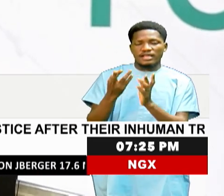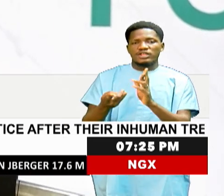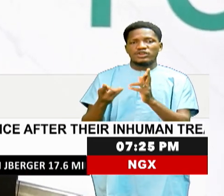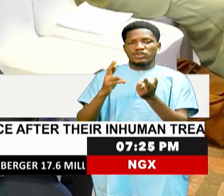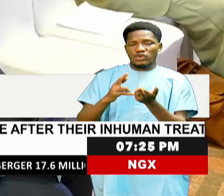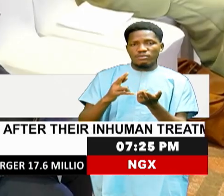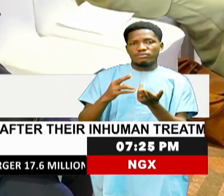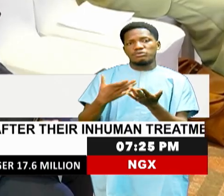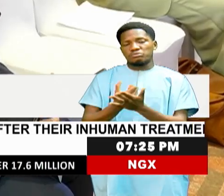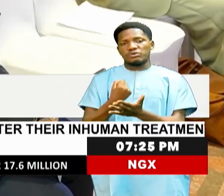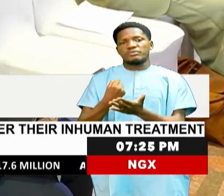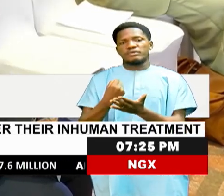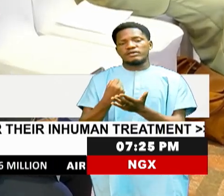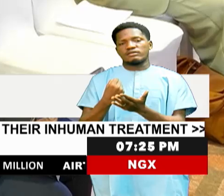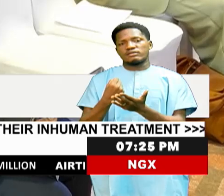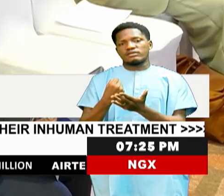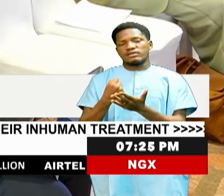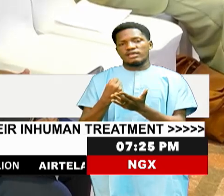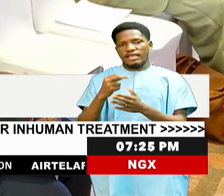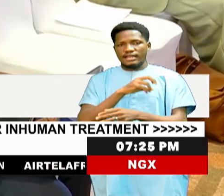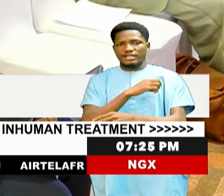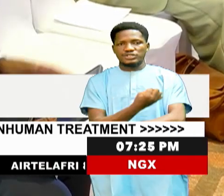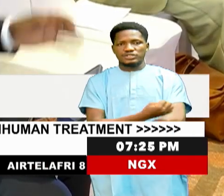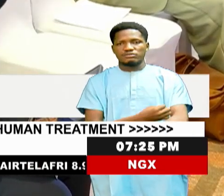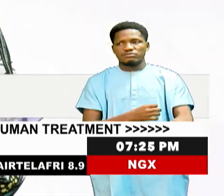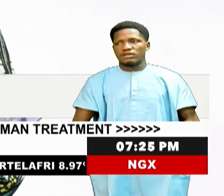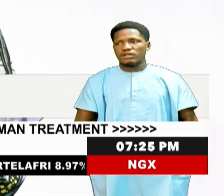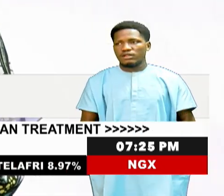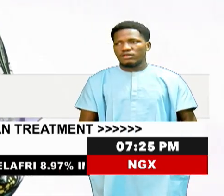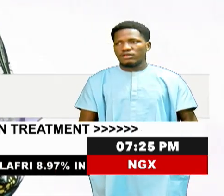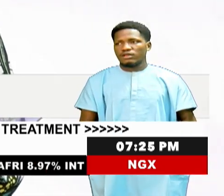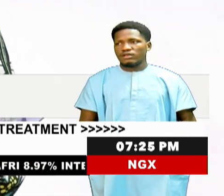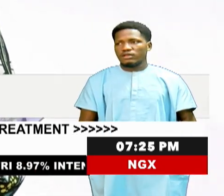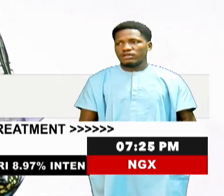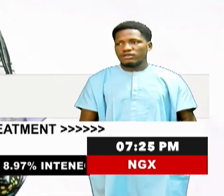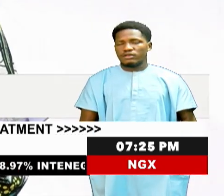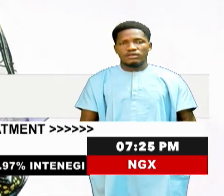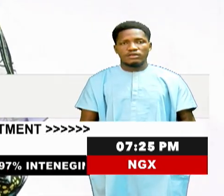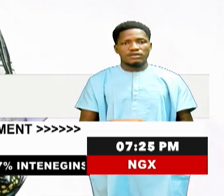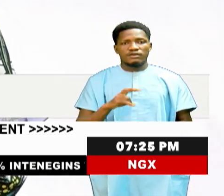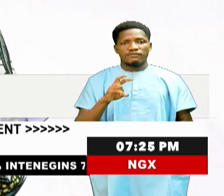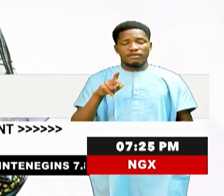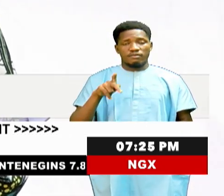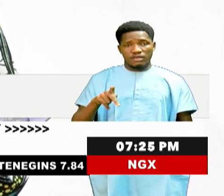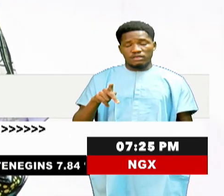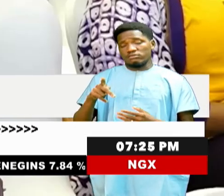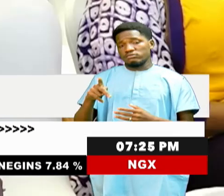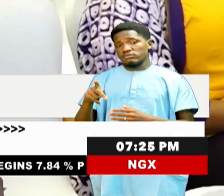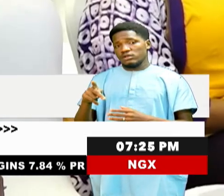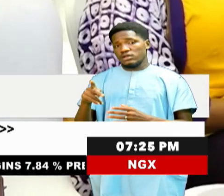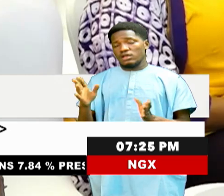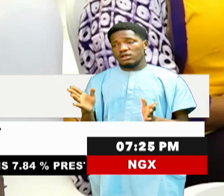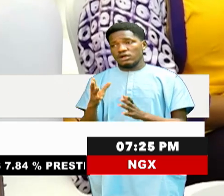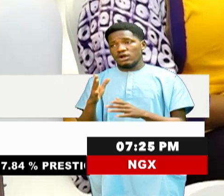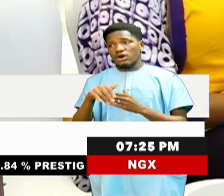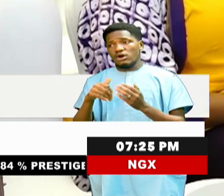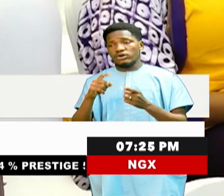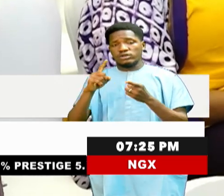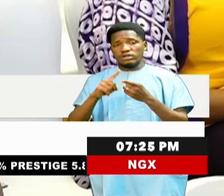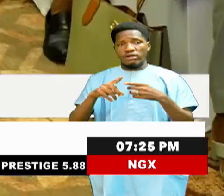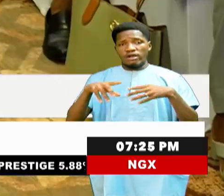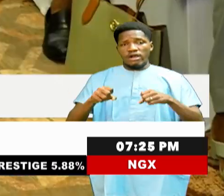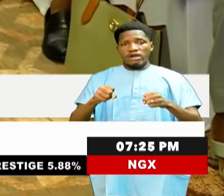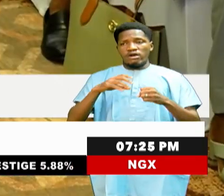technology. Vice President Kashim Shettima, in a message to the forum, tasked leaders to take bold and decisive climate